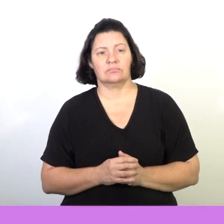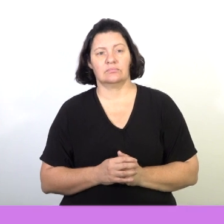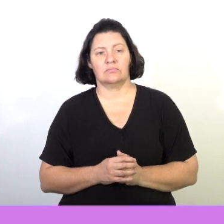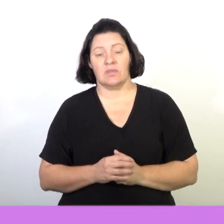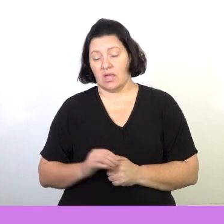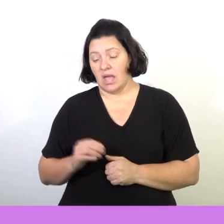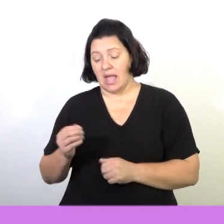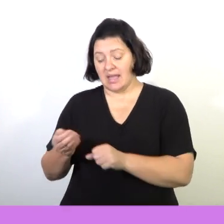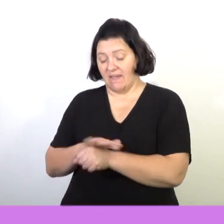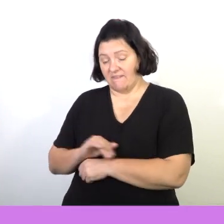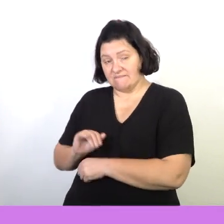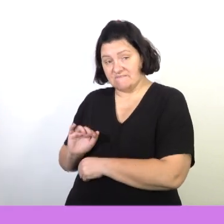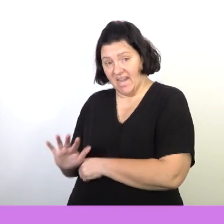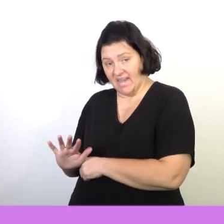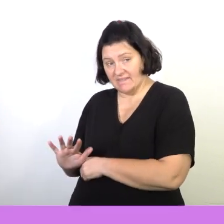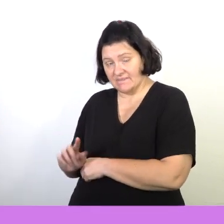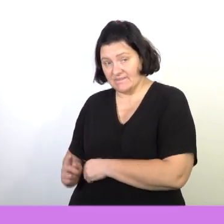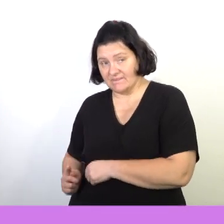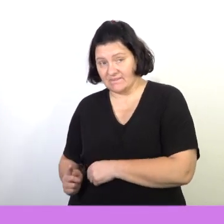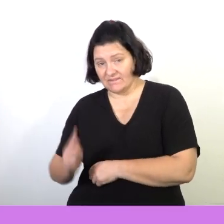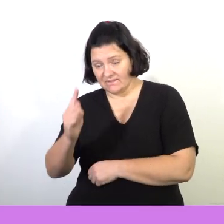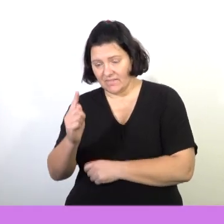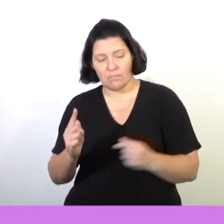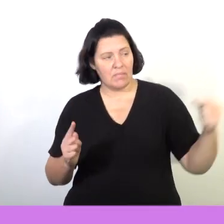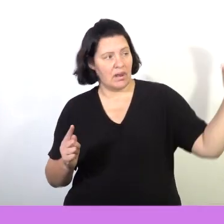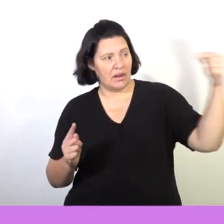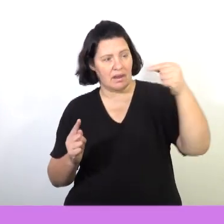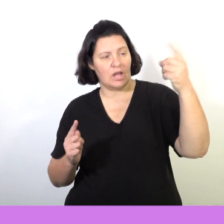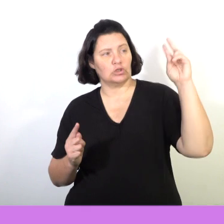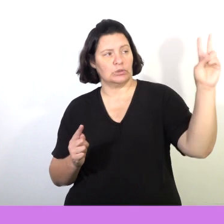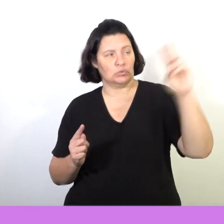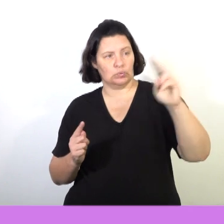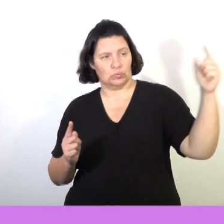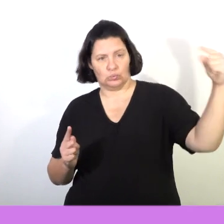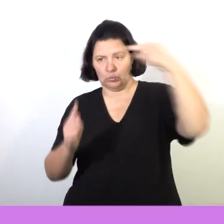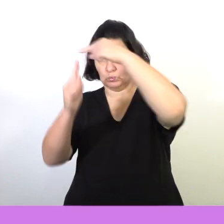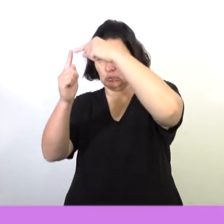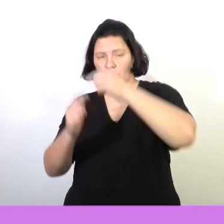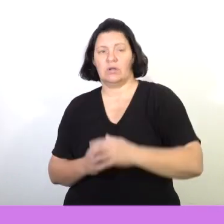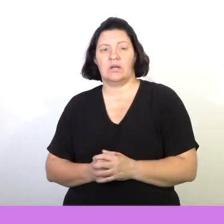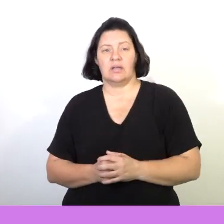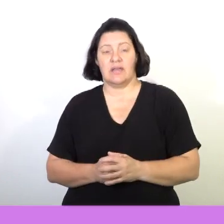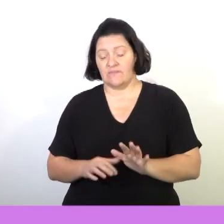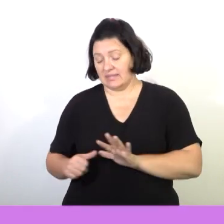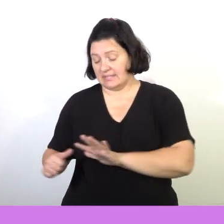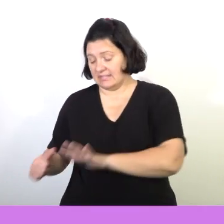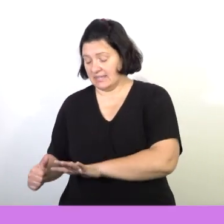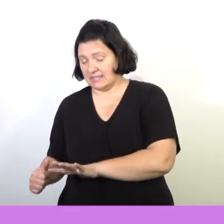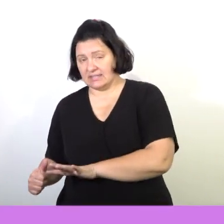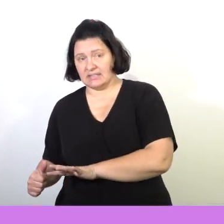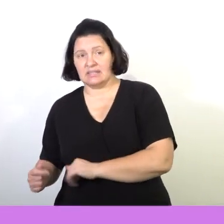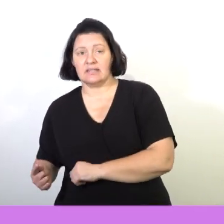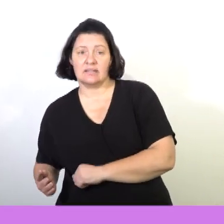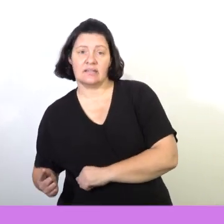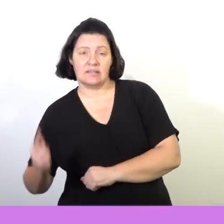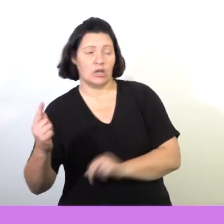then if 5 cell phone covers are made, it will be 22 rand. It goes there. If 6 are made, it